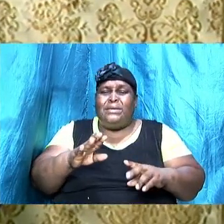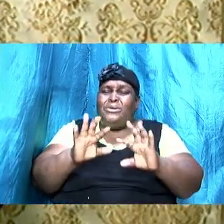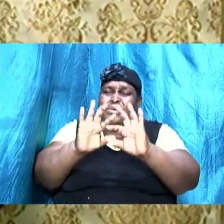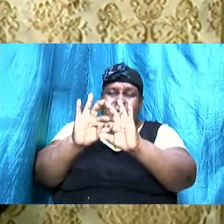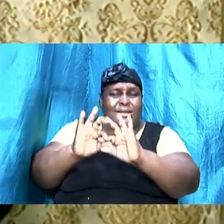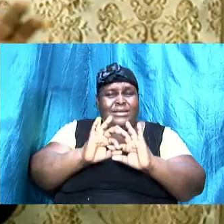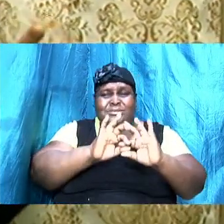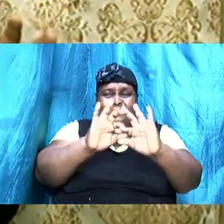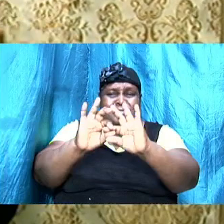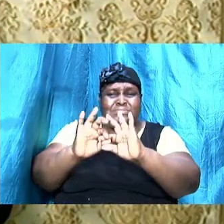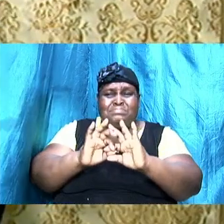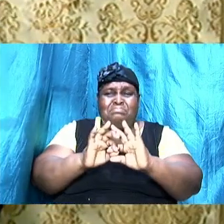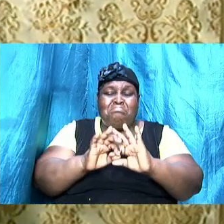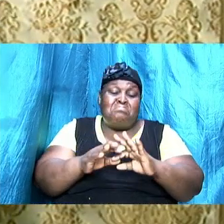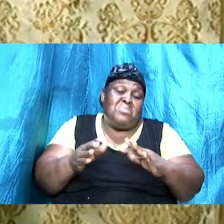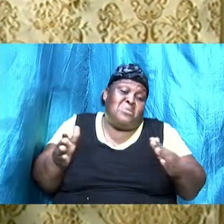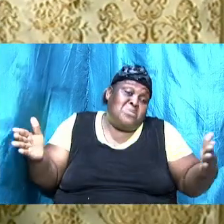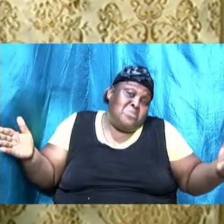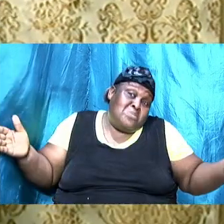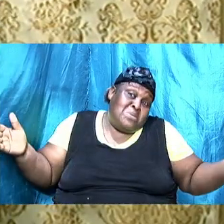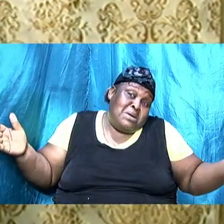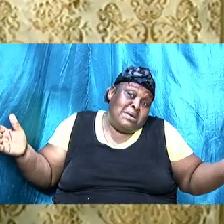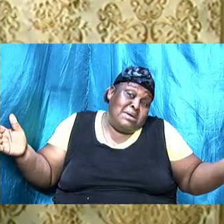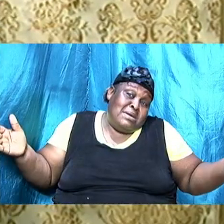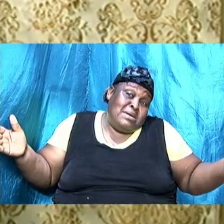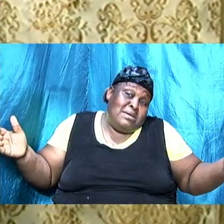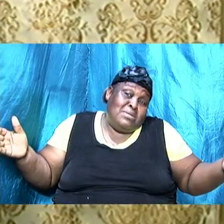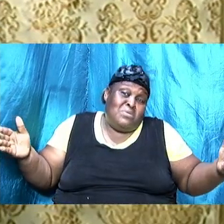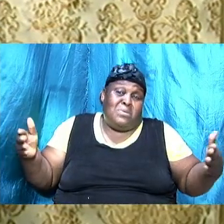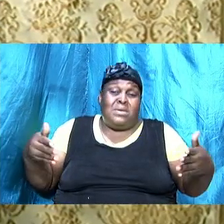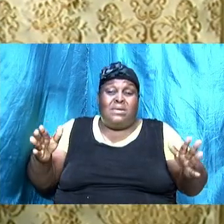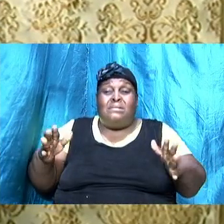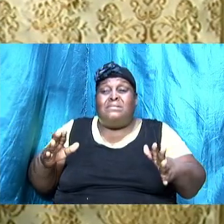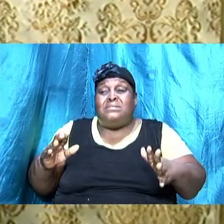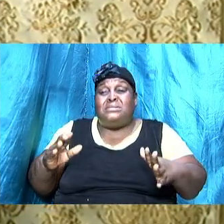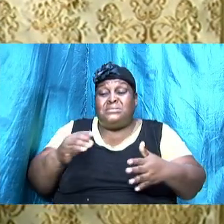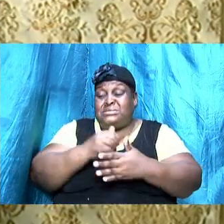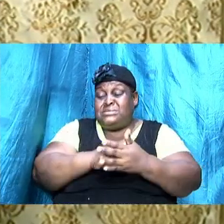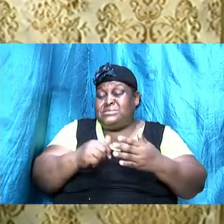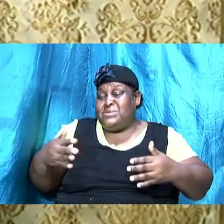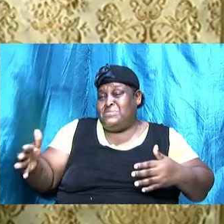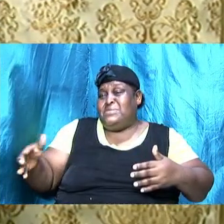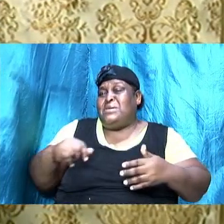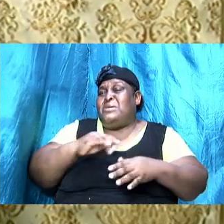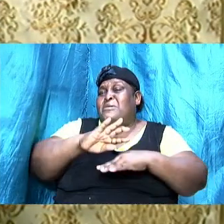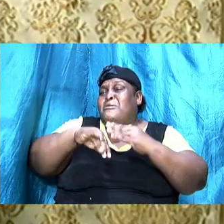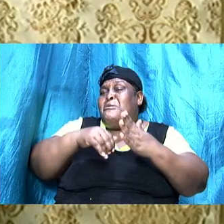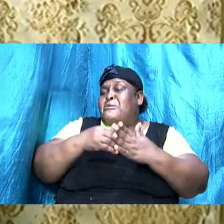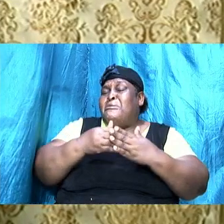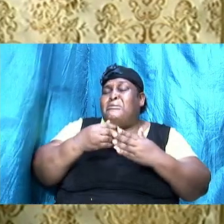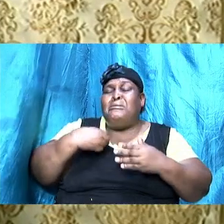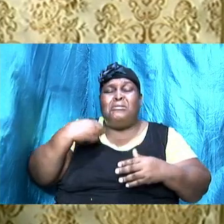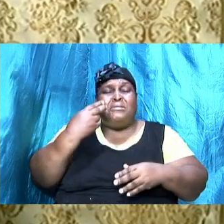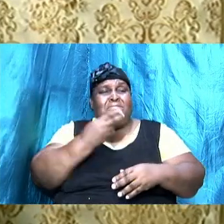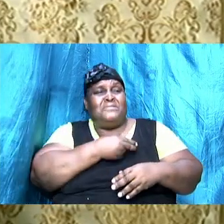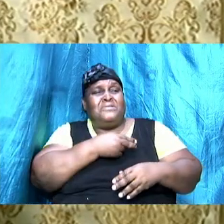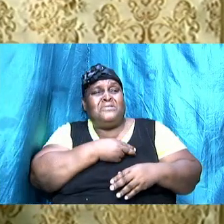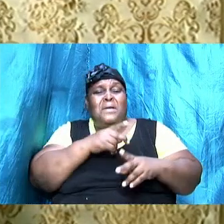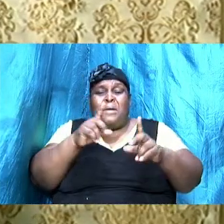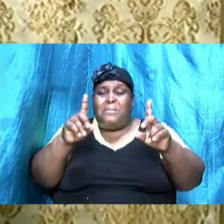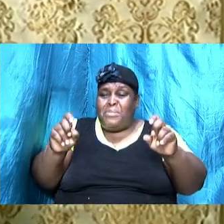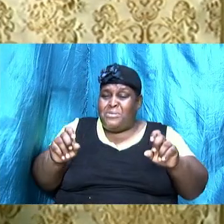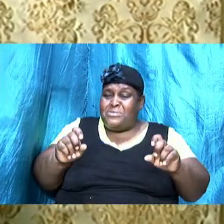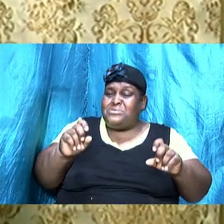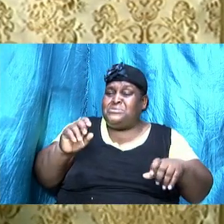relationships in a broad sense is something that all of us ought to enjoy. The Bible spoke